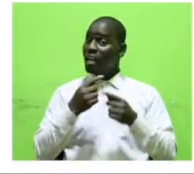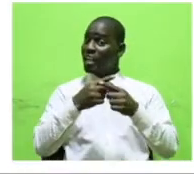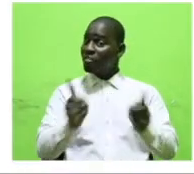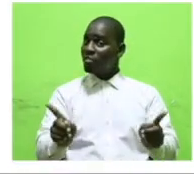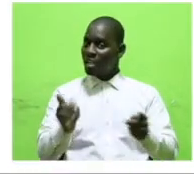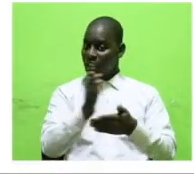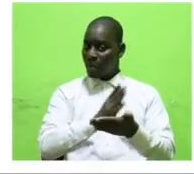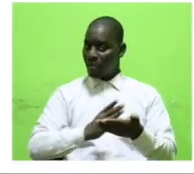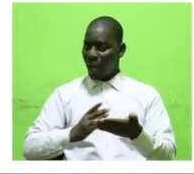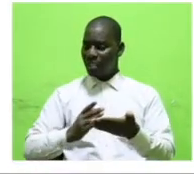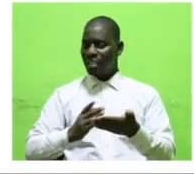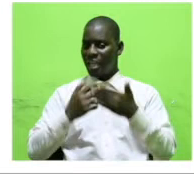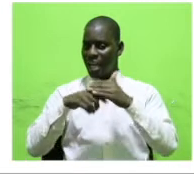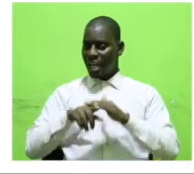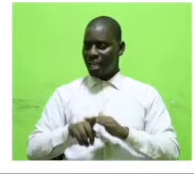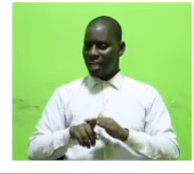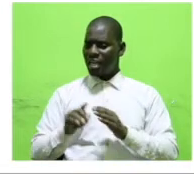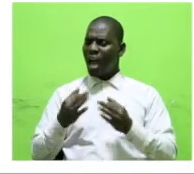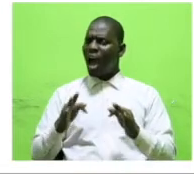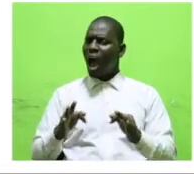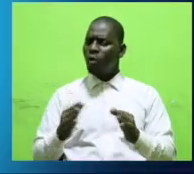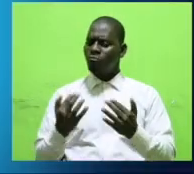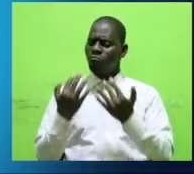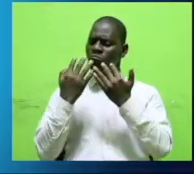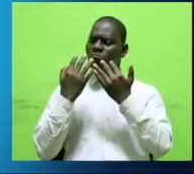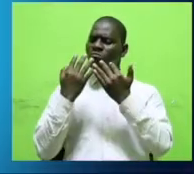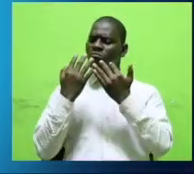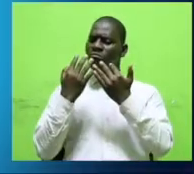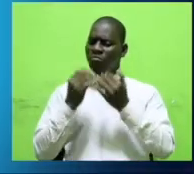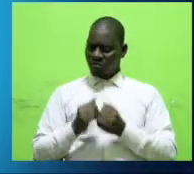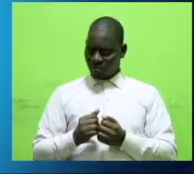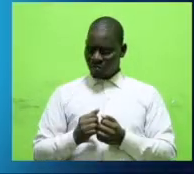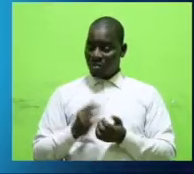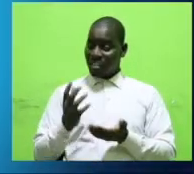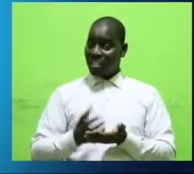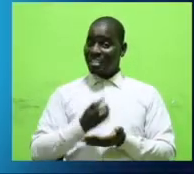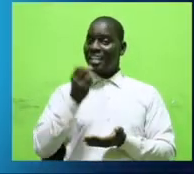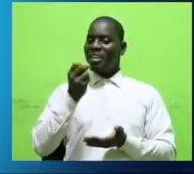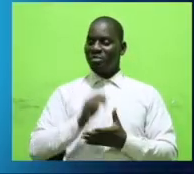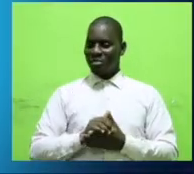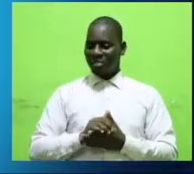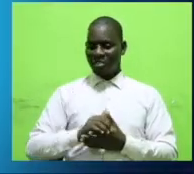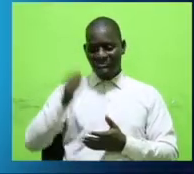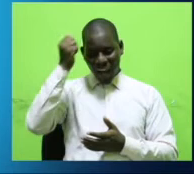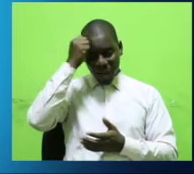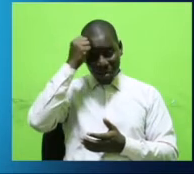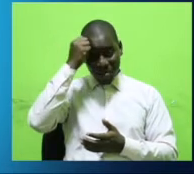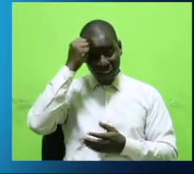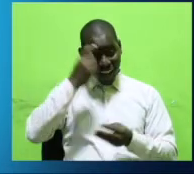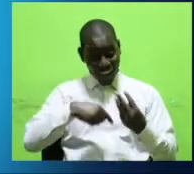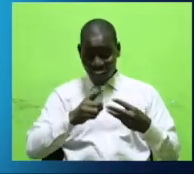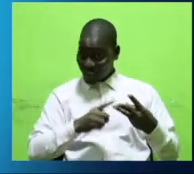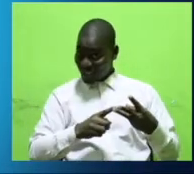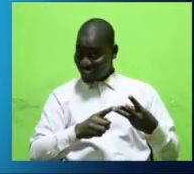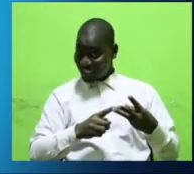parts associated with lungs that make the breathing in and out to be successful. Do you remember